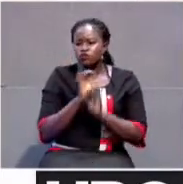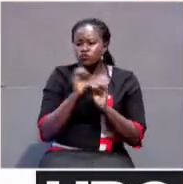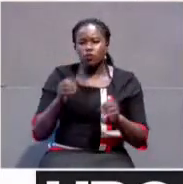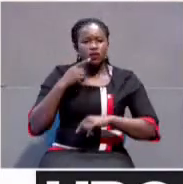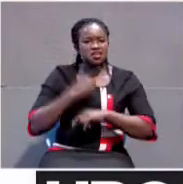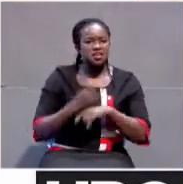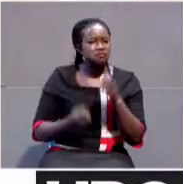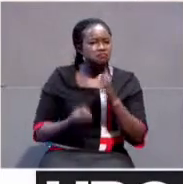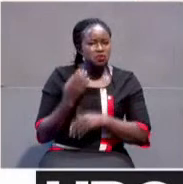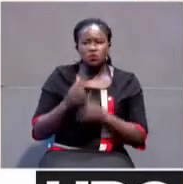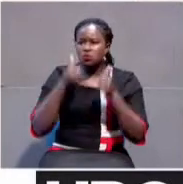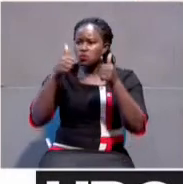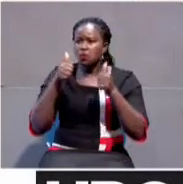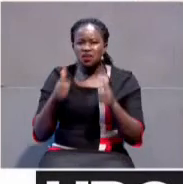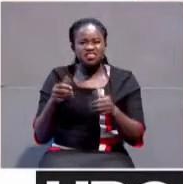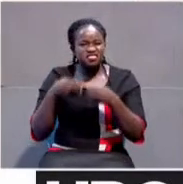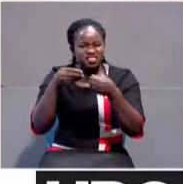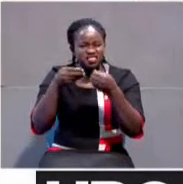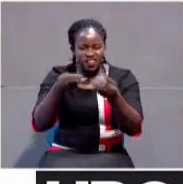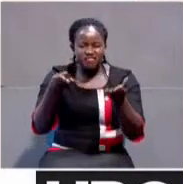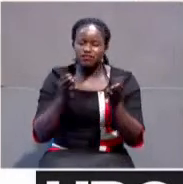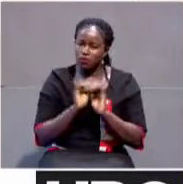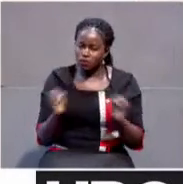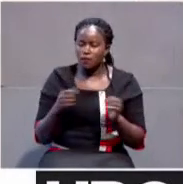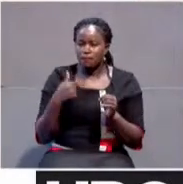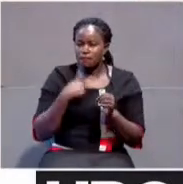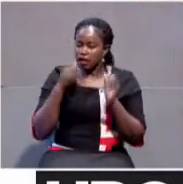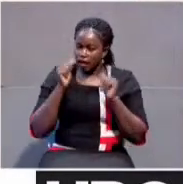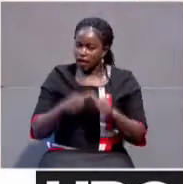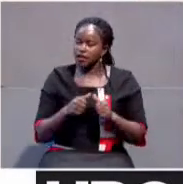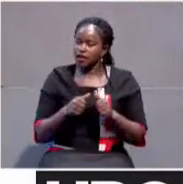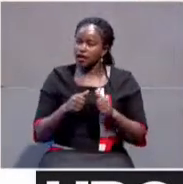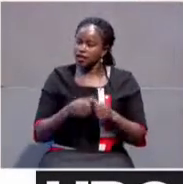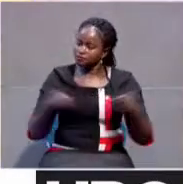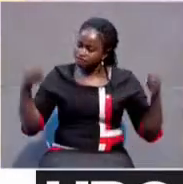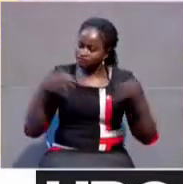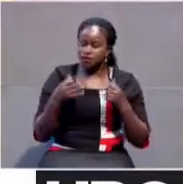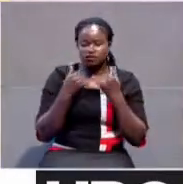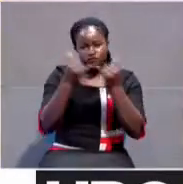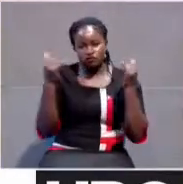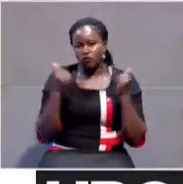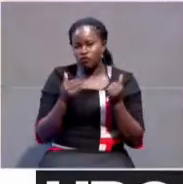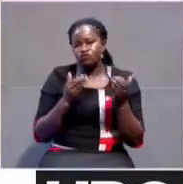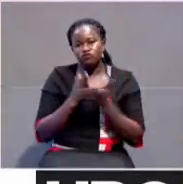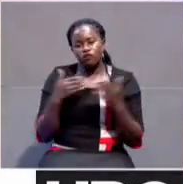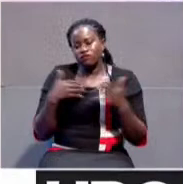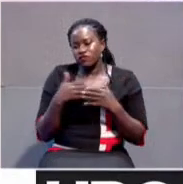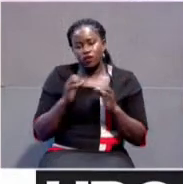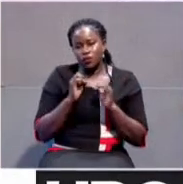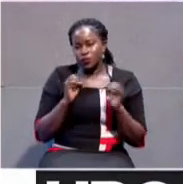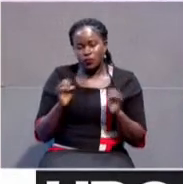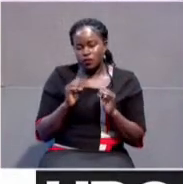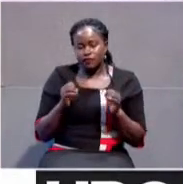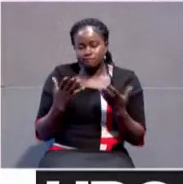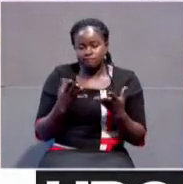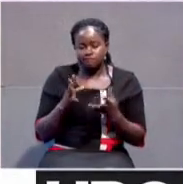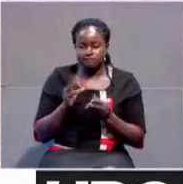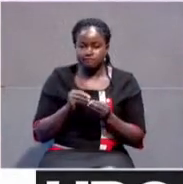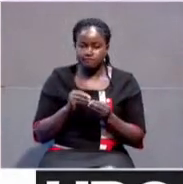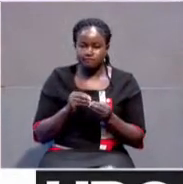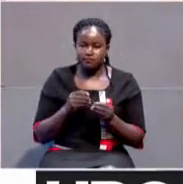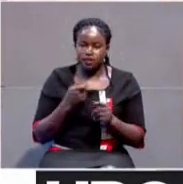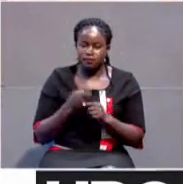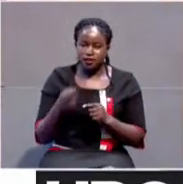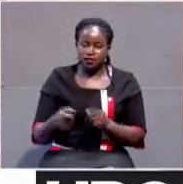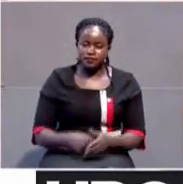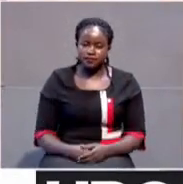set, no notice had been given. So I can say it without fear of any contradiction. Robert Onyango, UBC News,